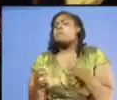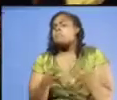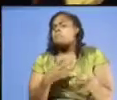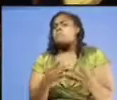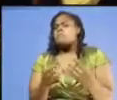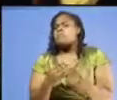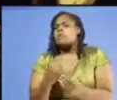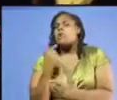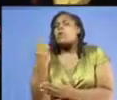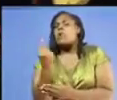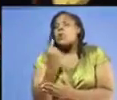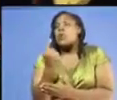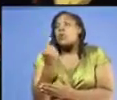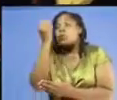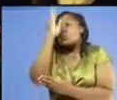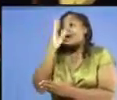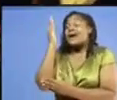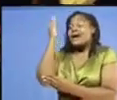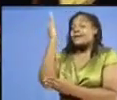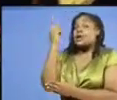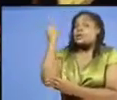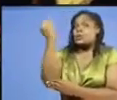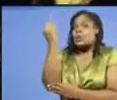hurt you're carrying.